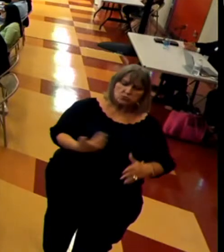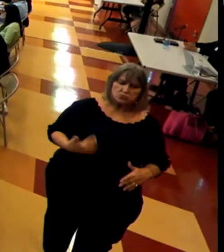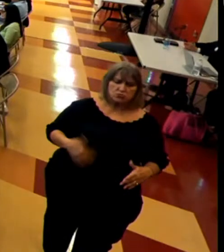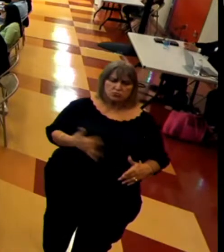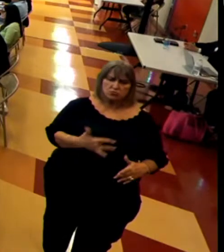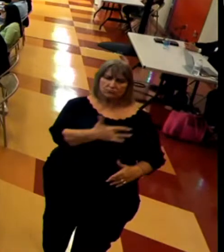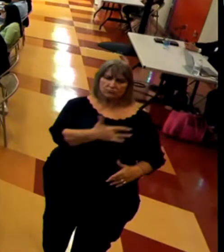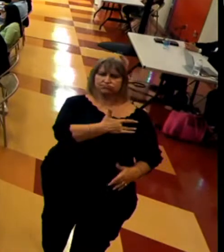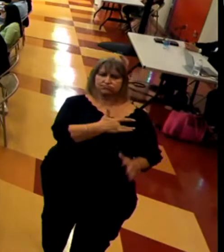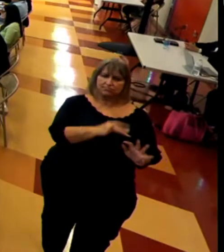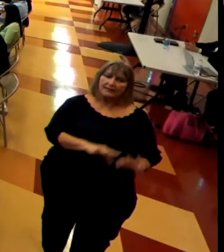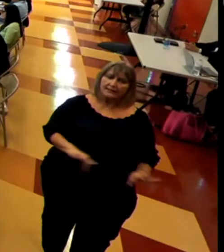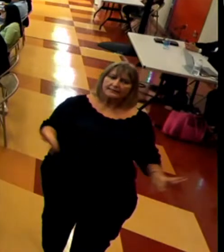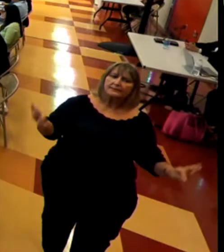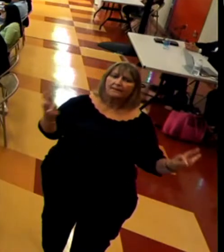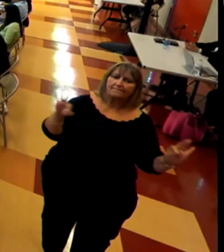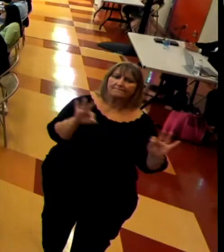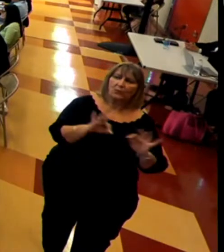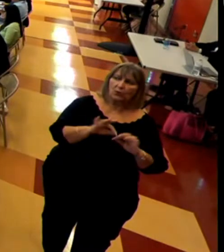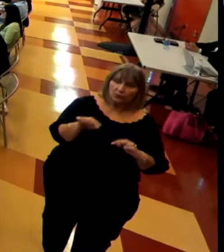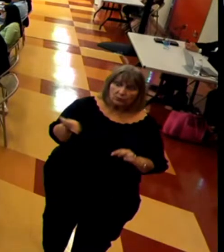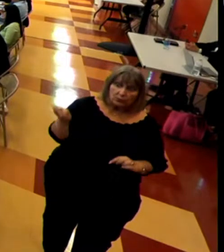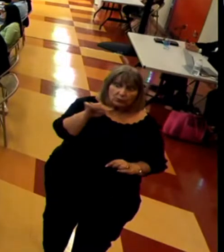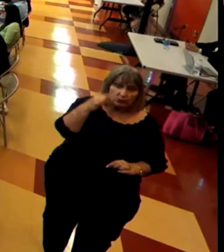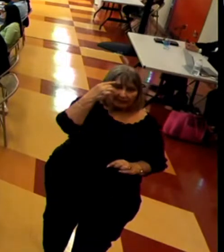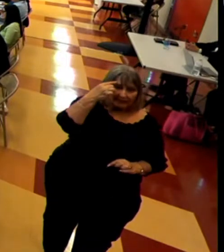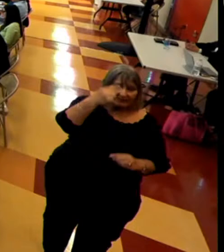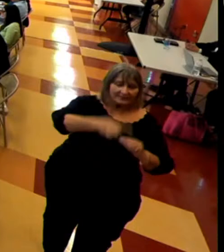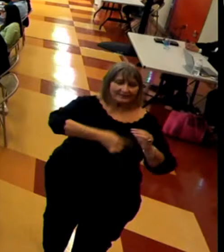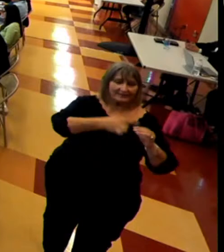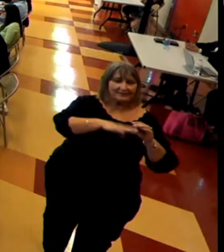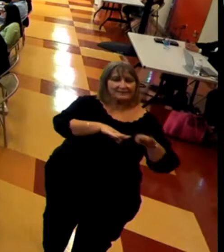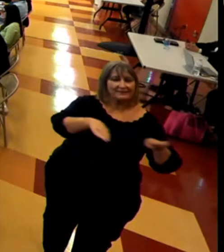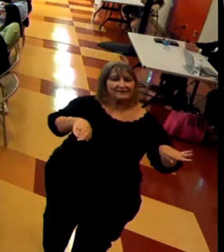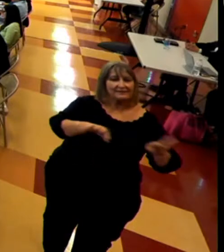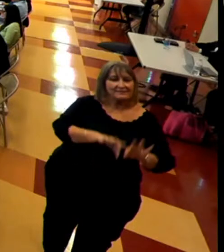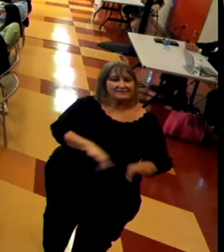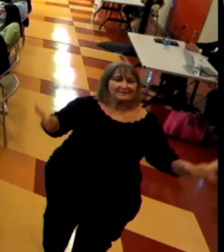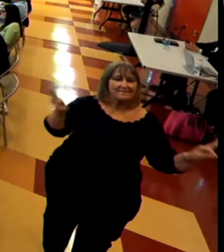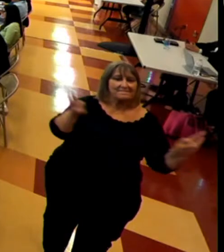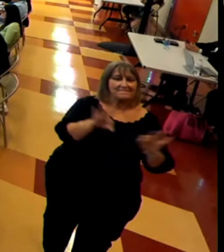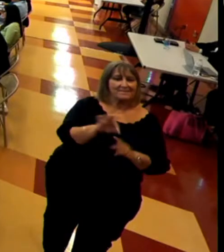sure, and when you think of your kids, to me, it's everything.